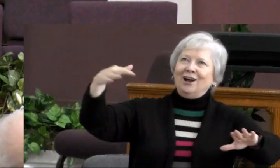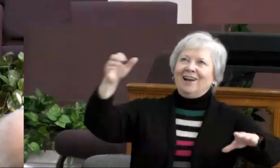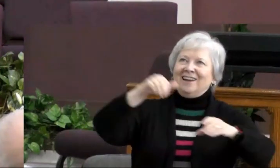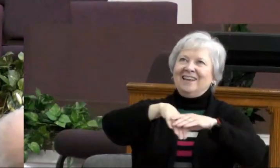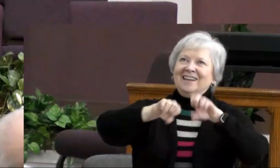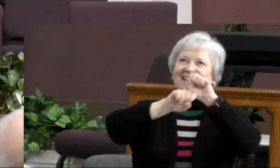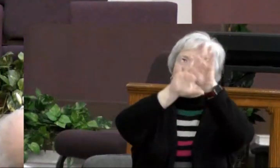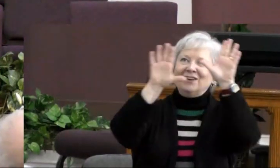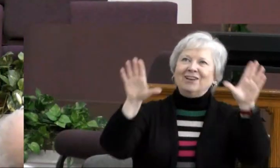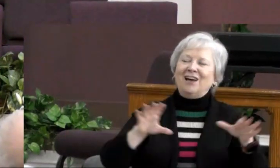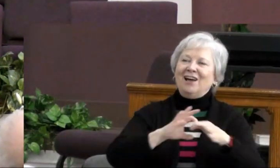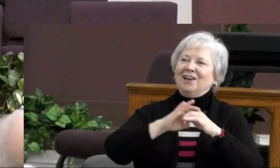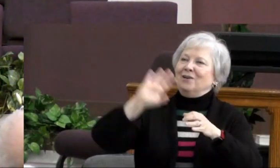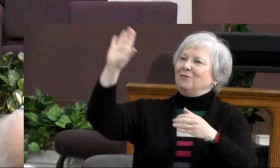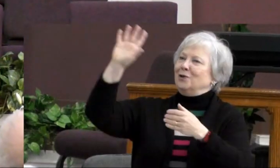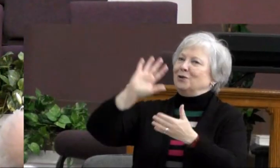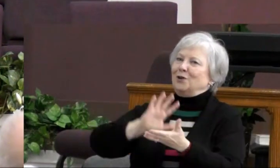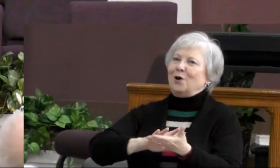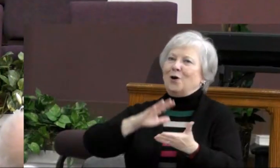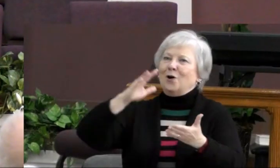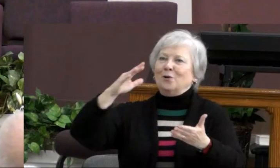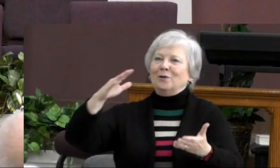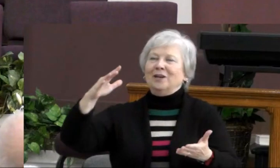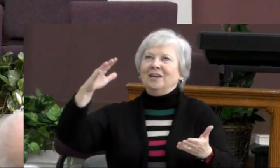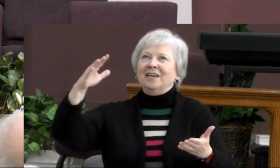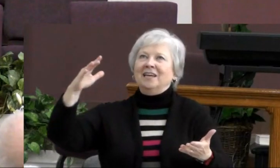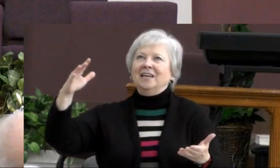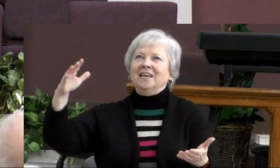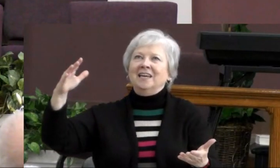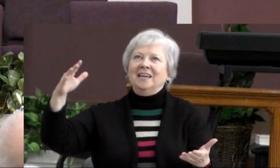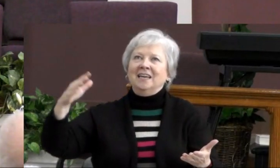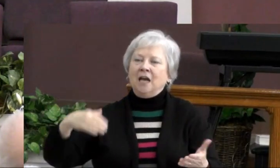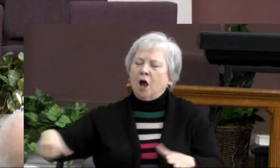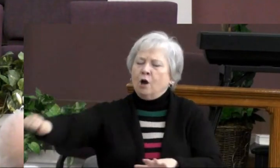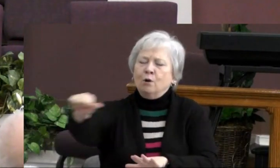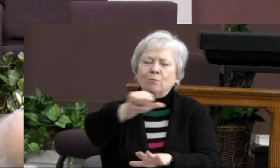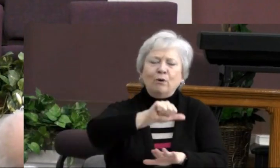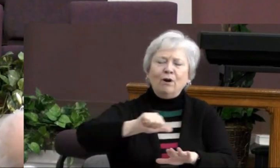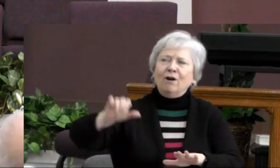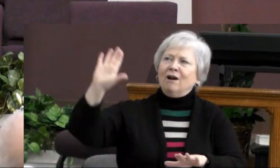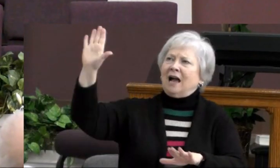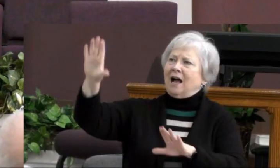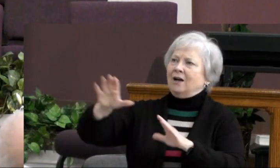up, shining in the light of your glory.